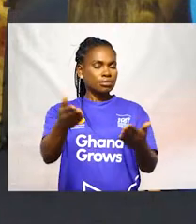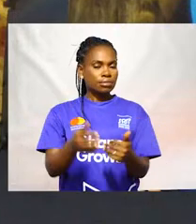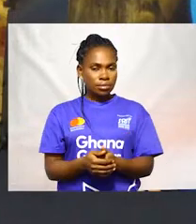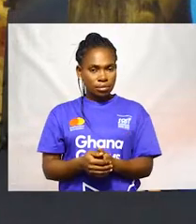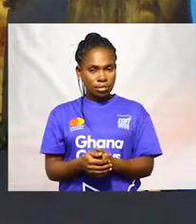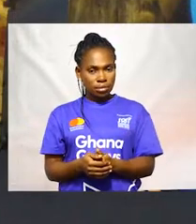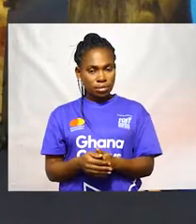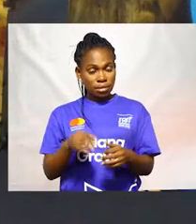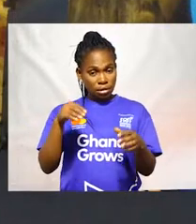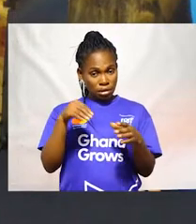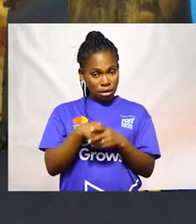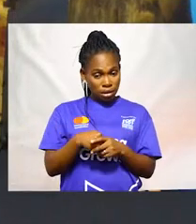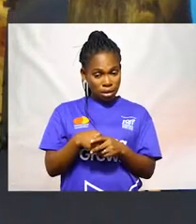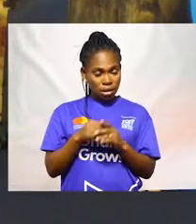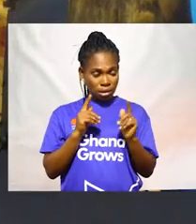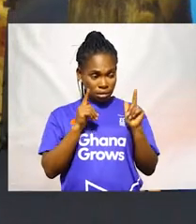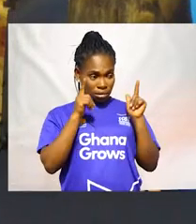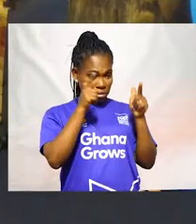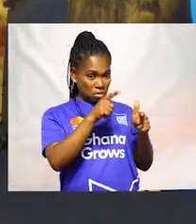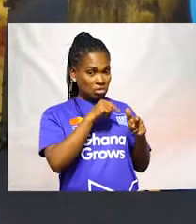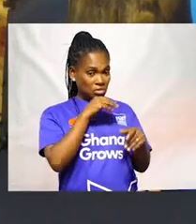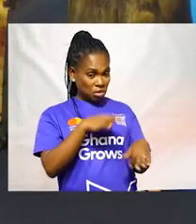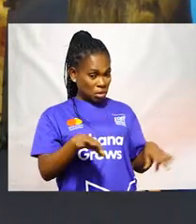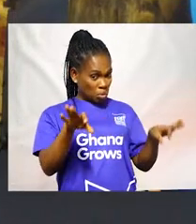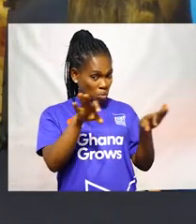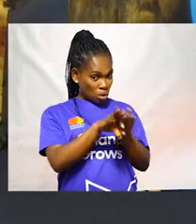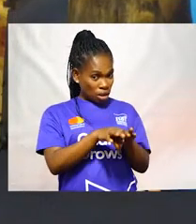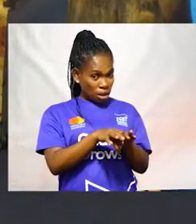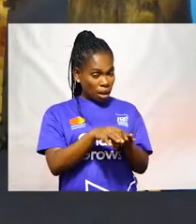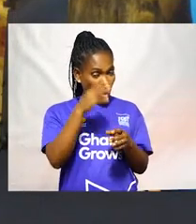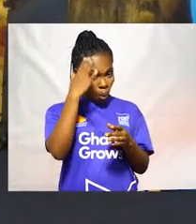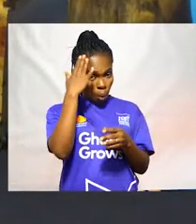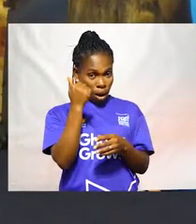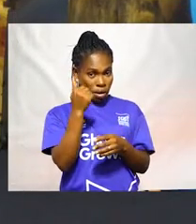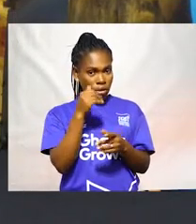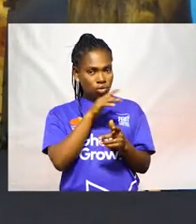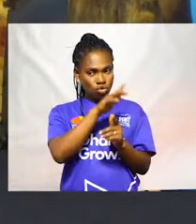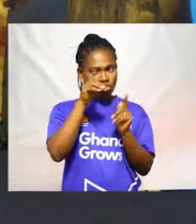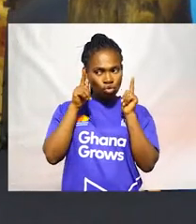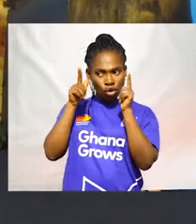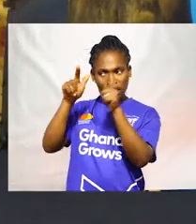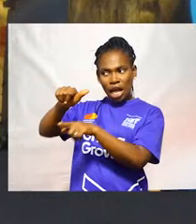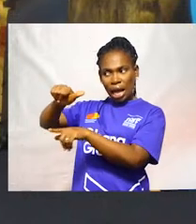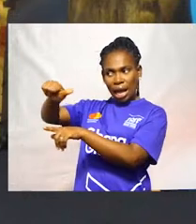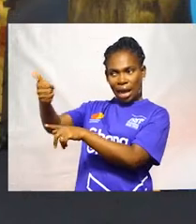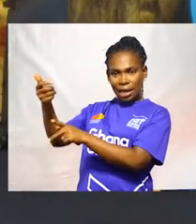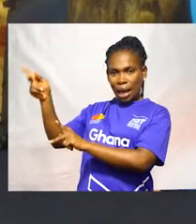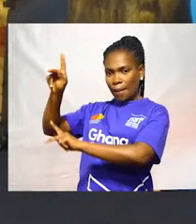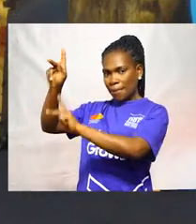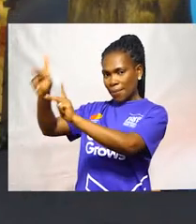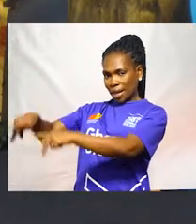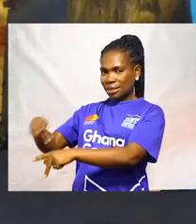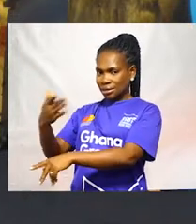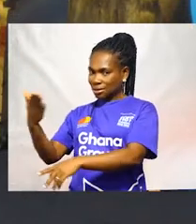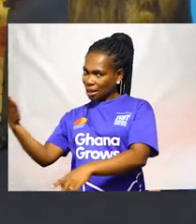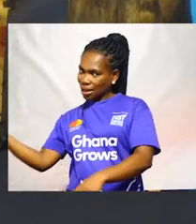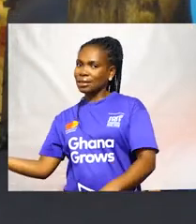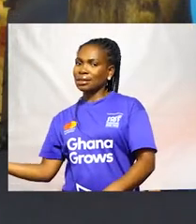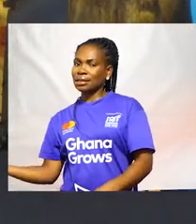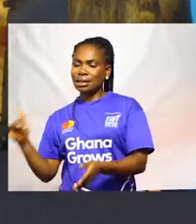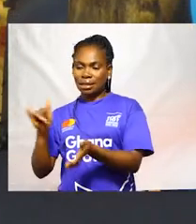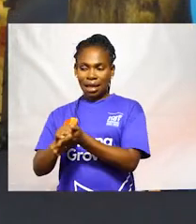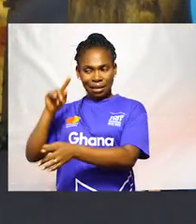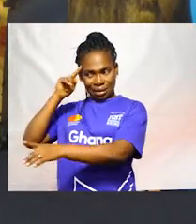look insignificant in your eyes because you are looking at what somebody is holding and you are thinking that